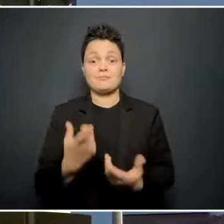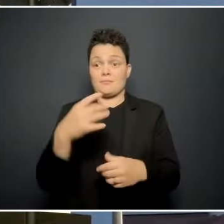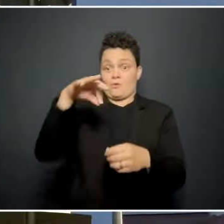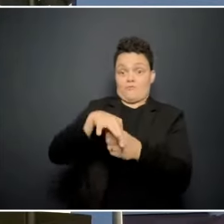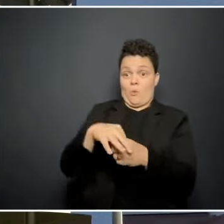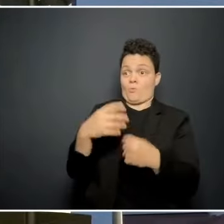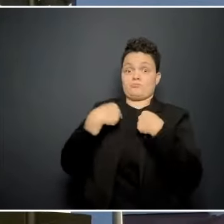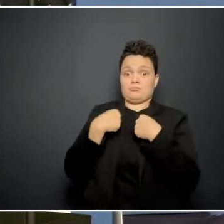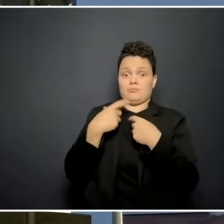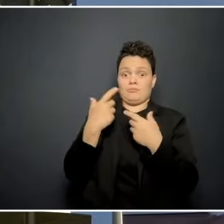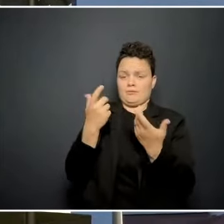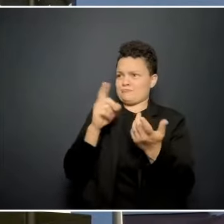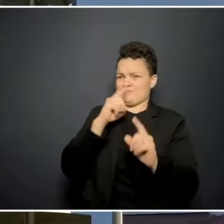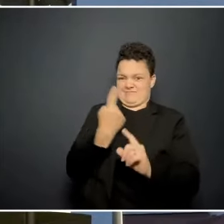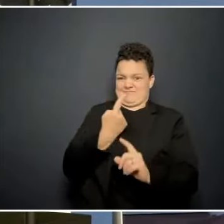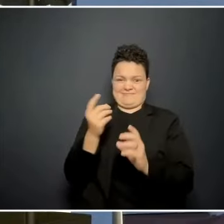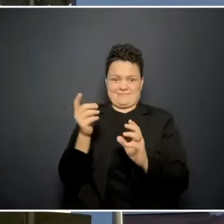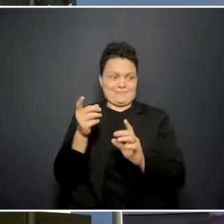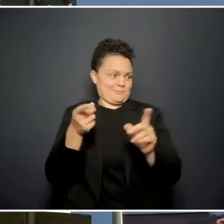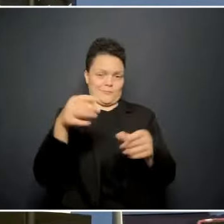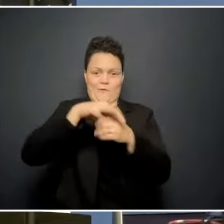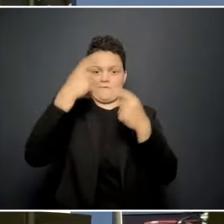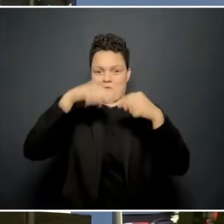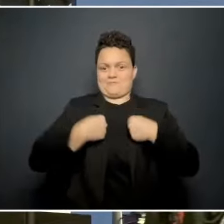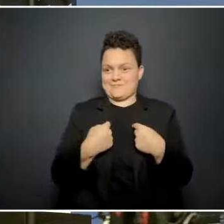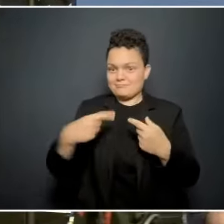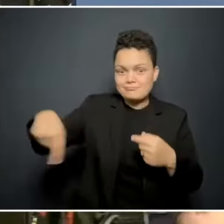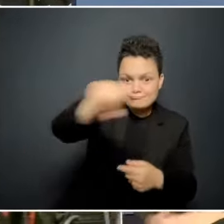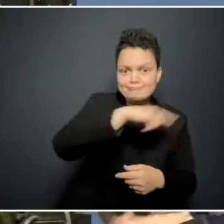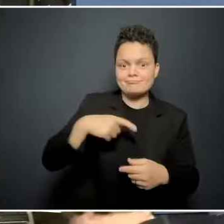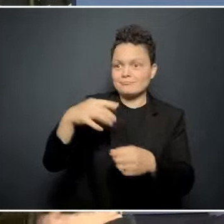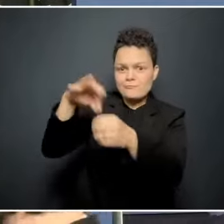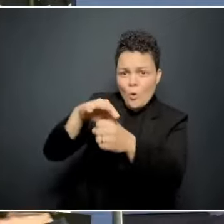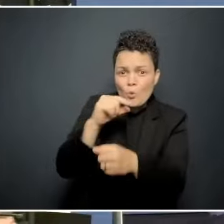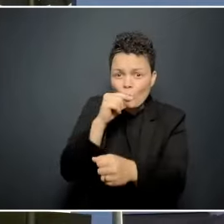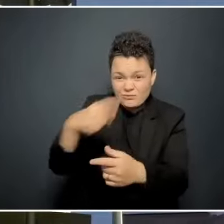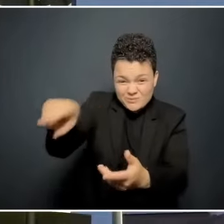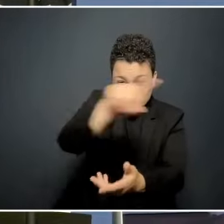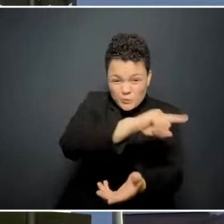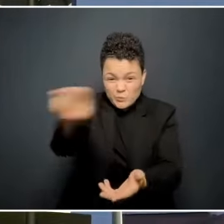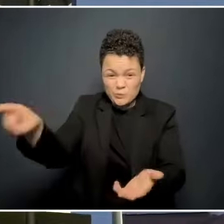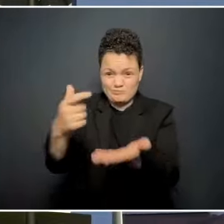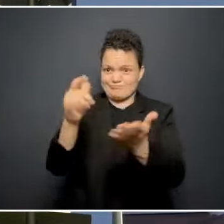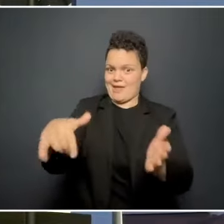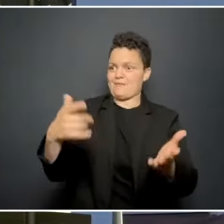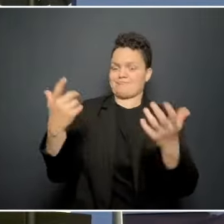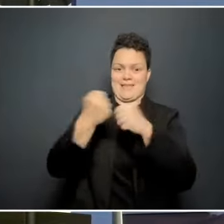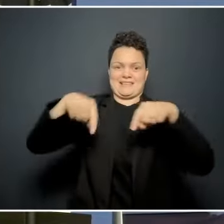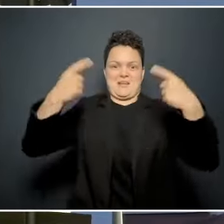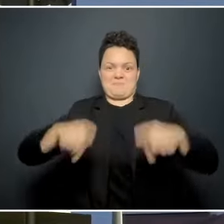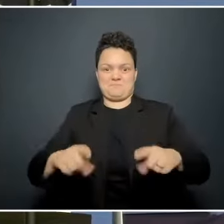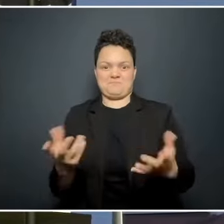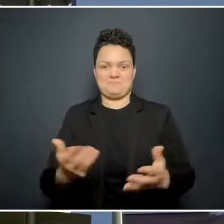else. You, the votes, the voters did that. And despite that some folks don't seem to care